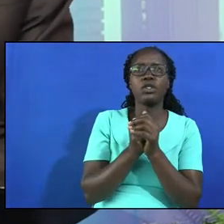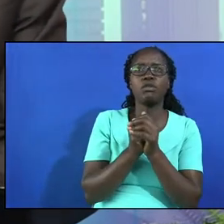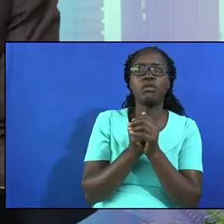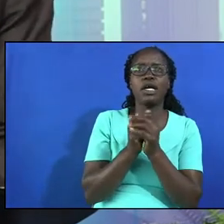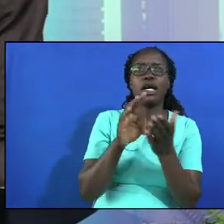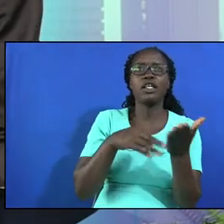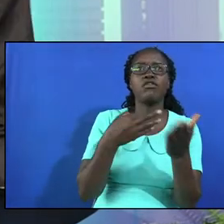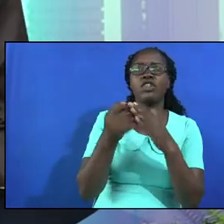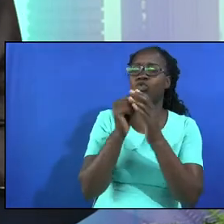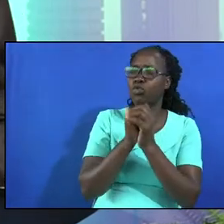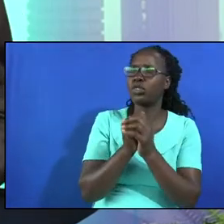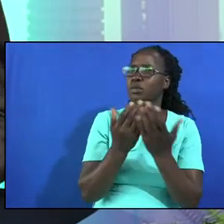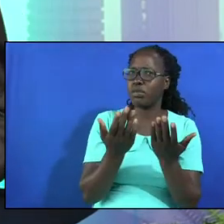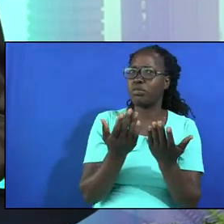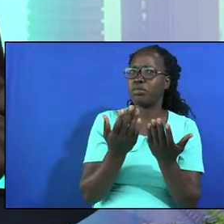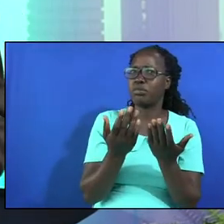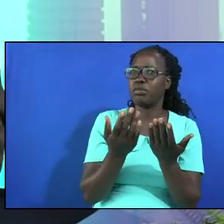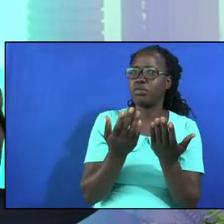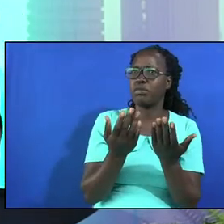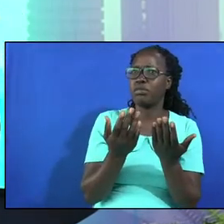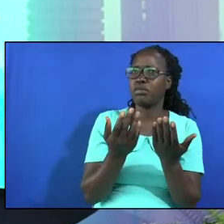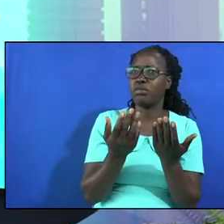and fail to worship?